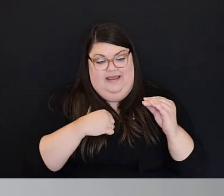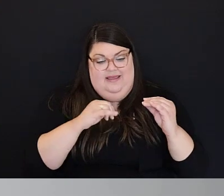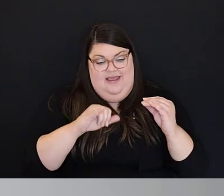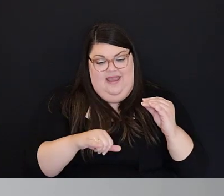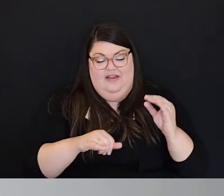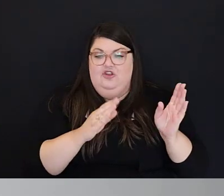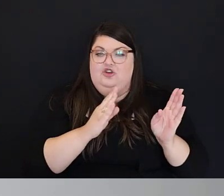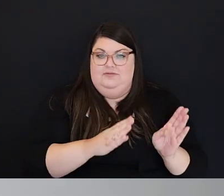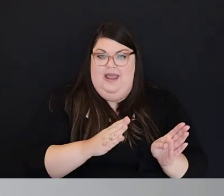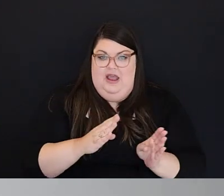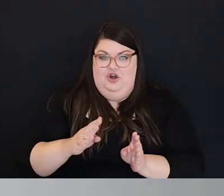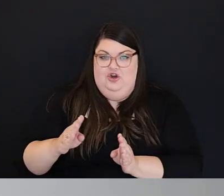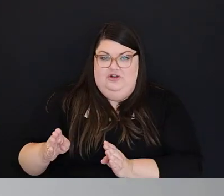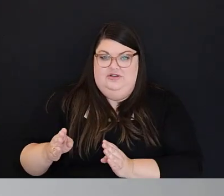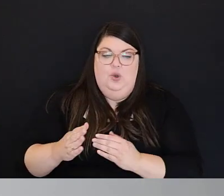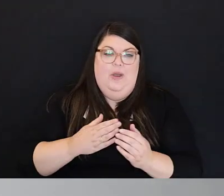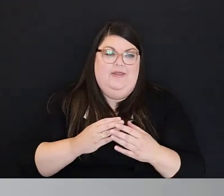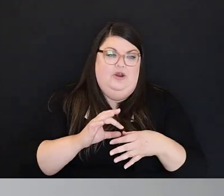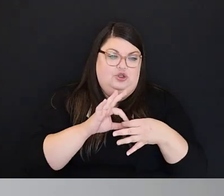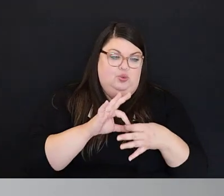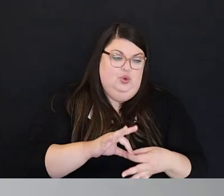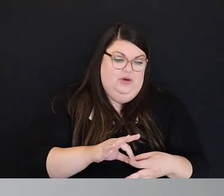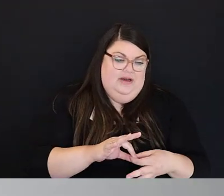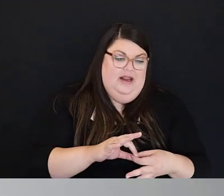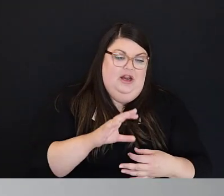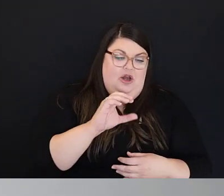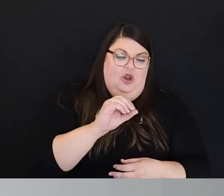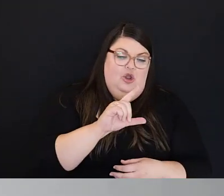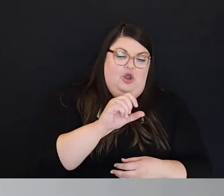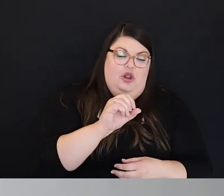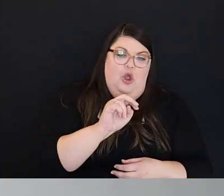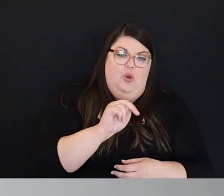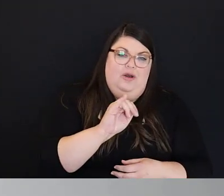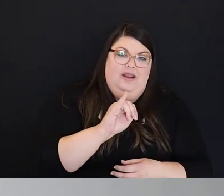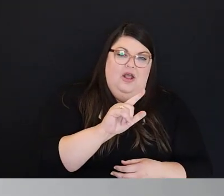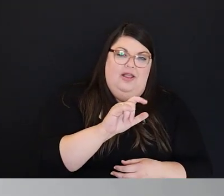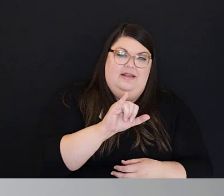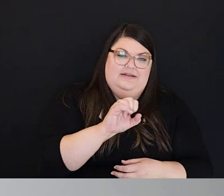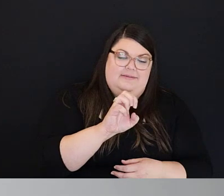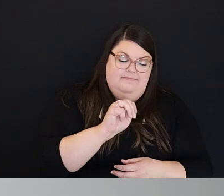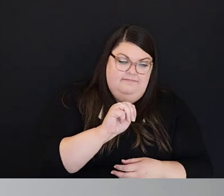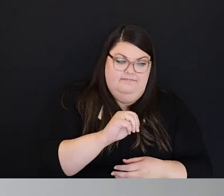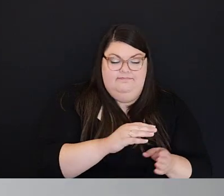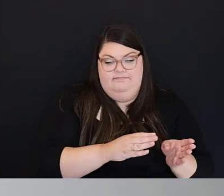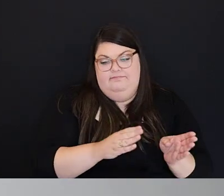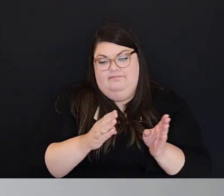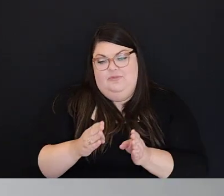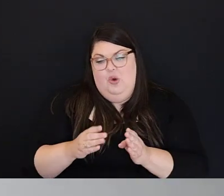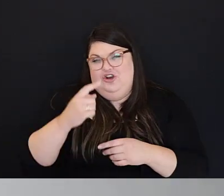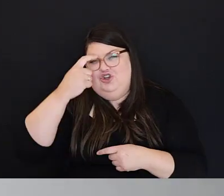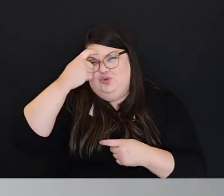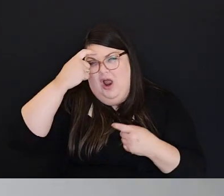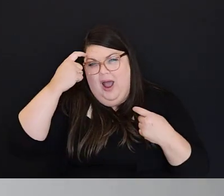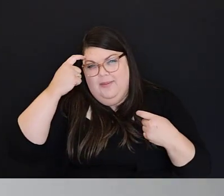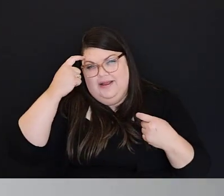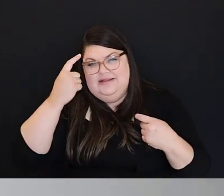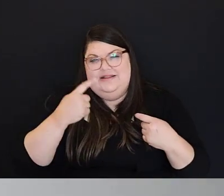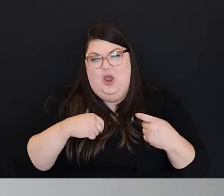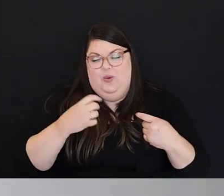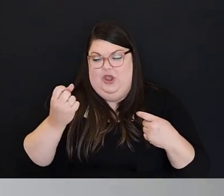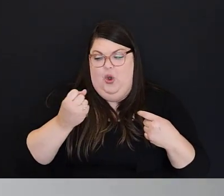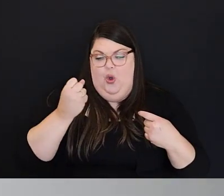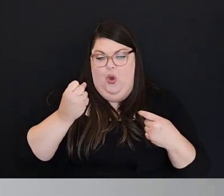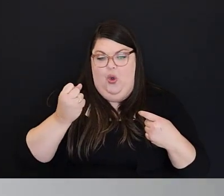patterns, whether they're rooted in colonialism or they're rooted in like these traumas that we